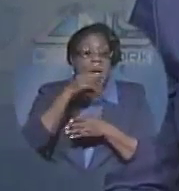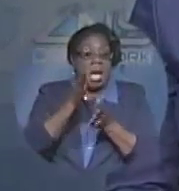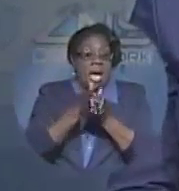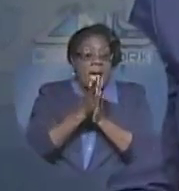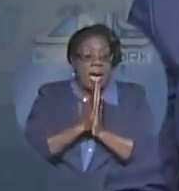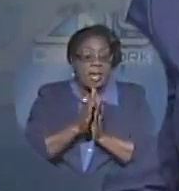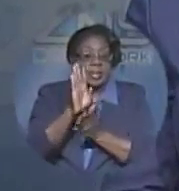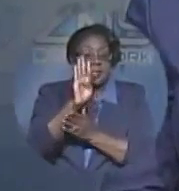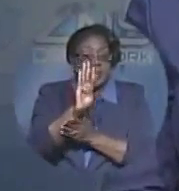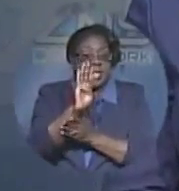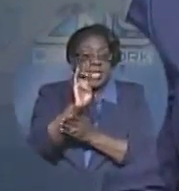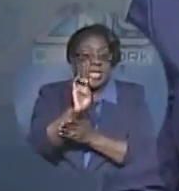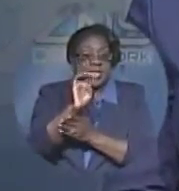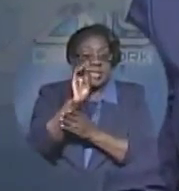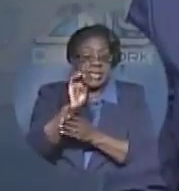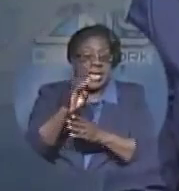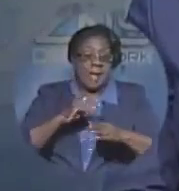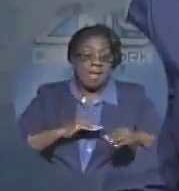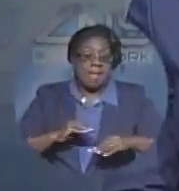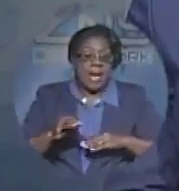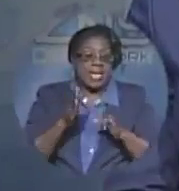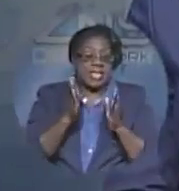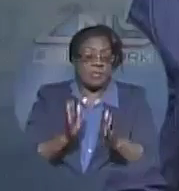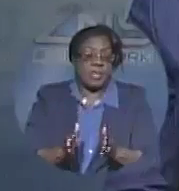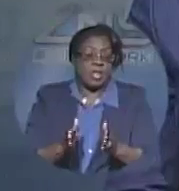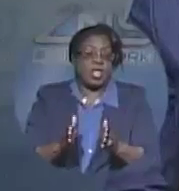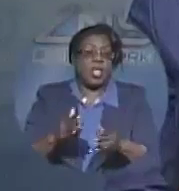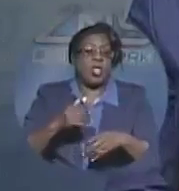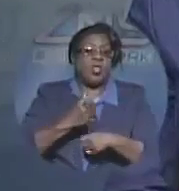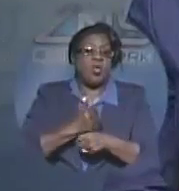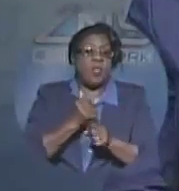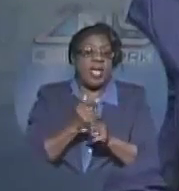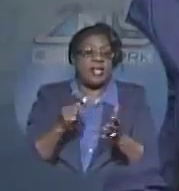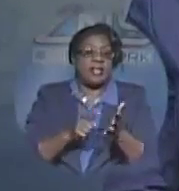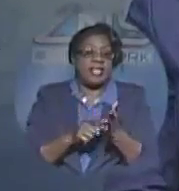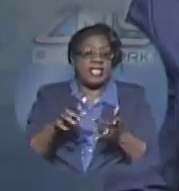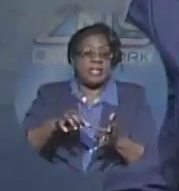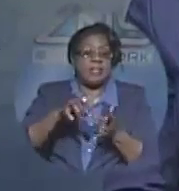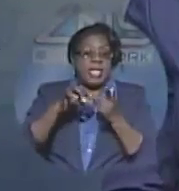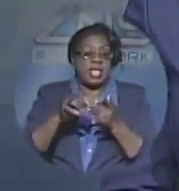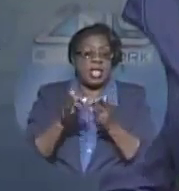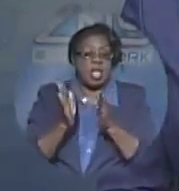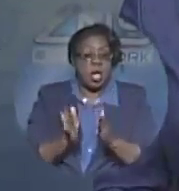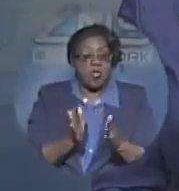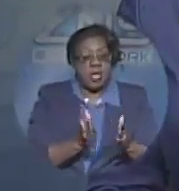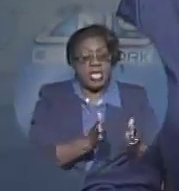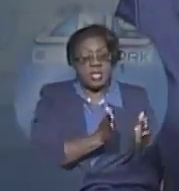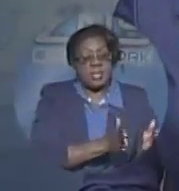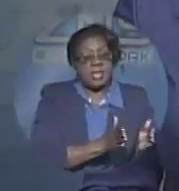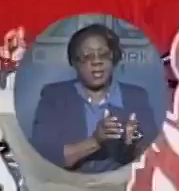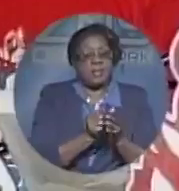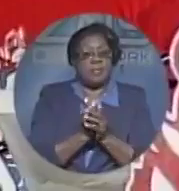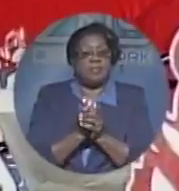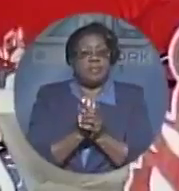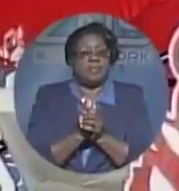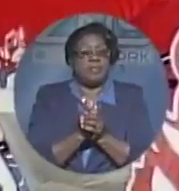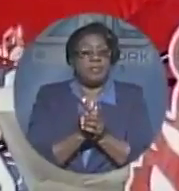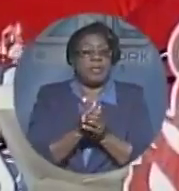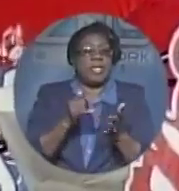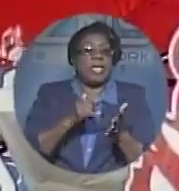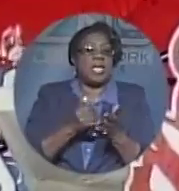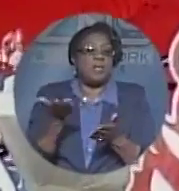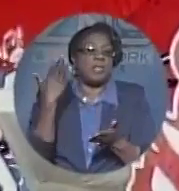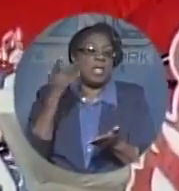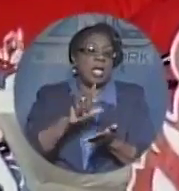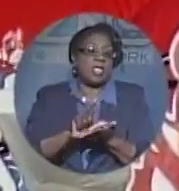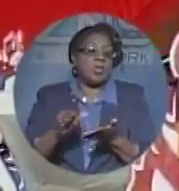Sayan Thompson tells us just what's being offered to more than 5,000 delinquent consumers. It was last